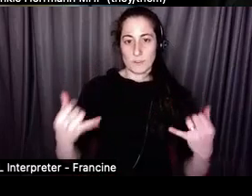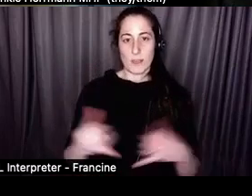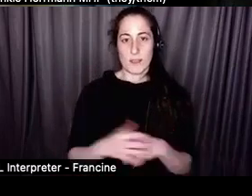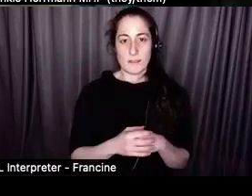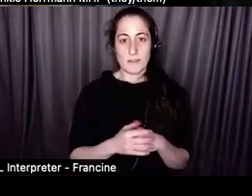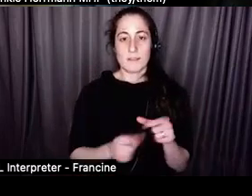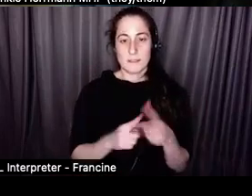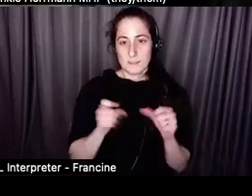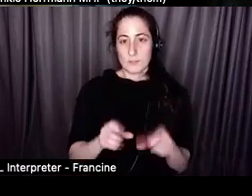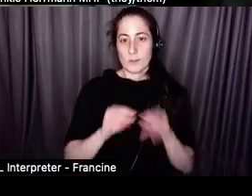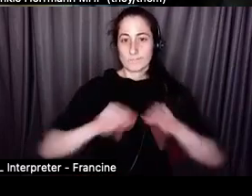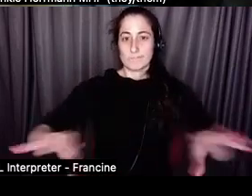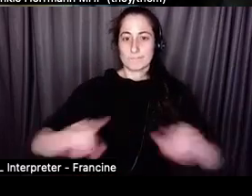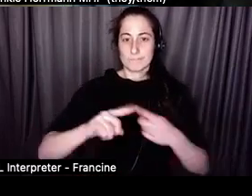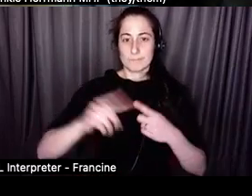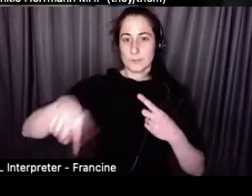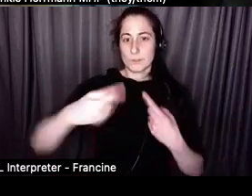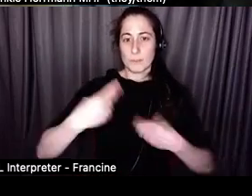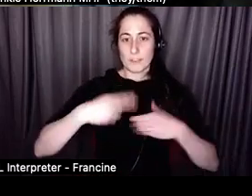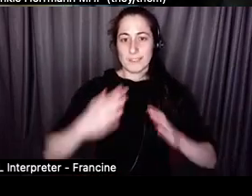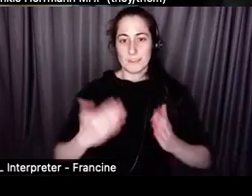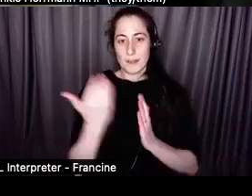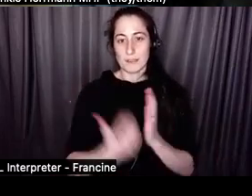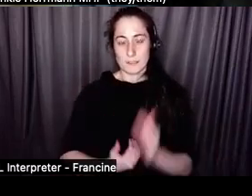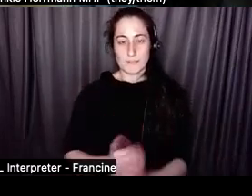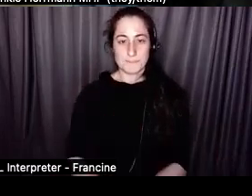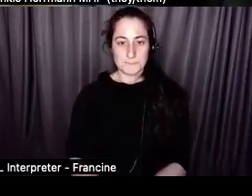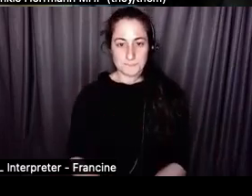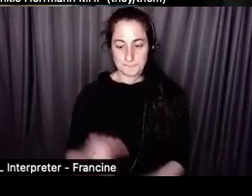share with the community. So I'm just taking a little note here to make sure I got.